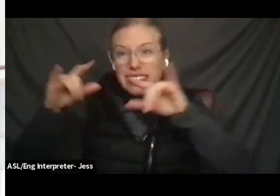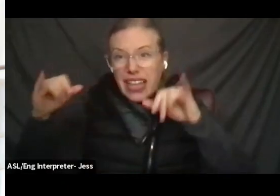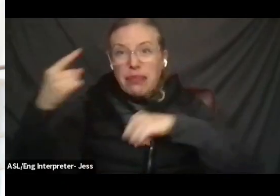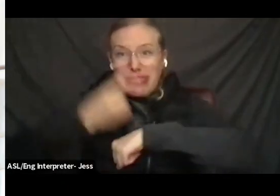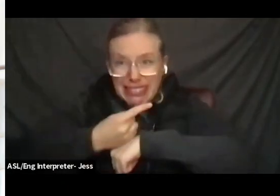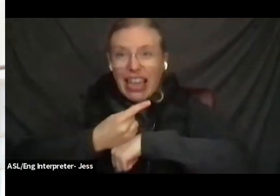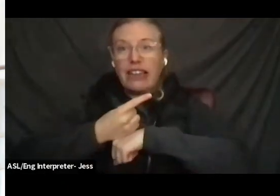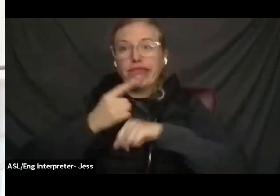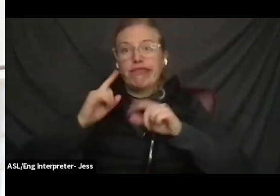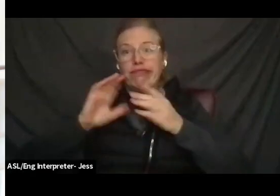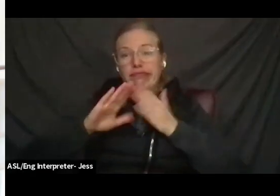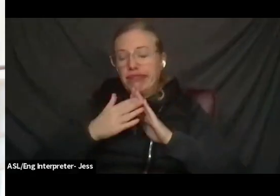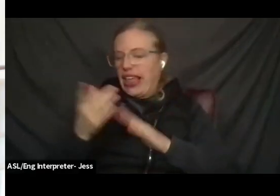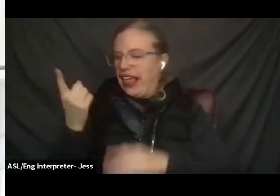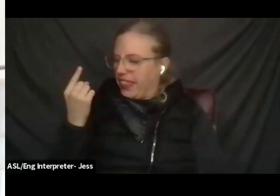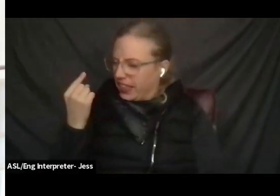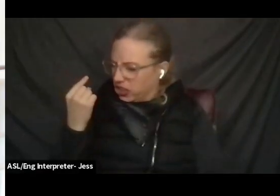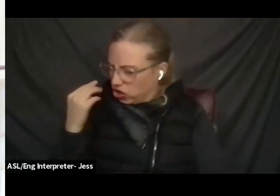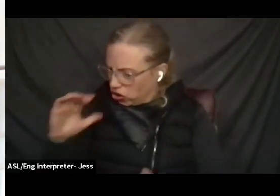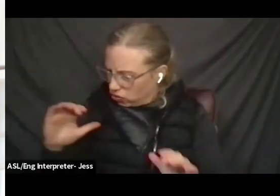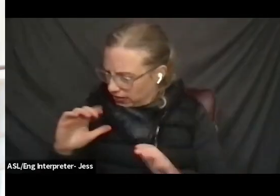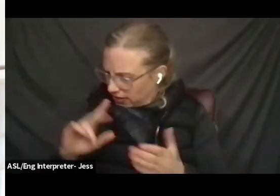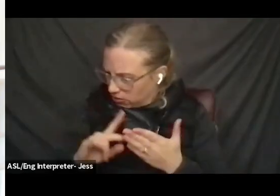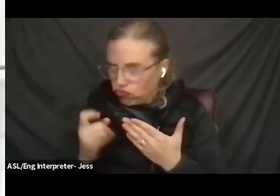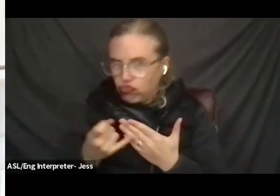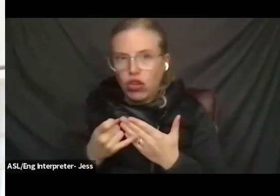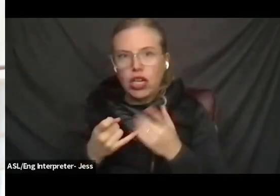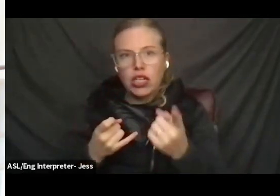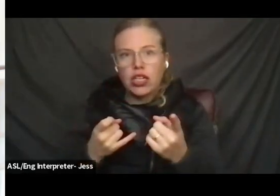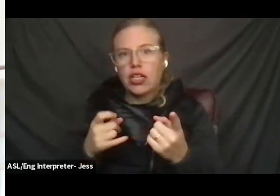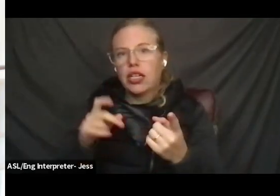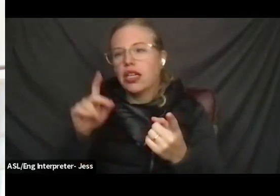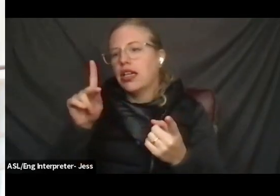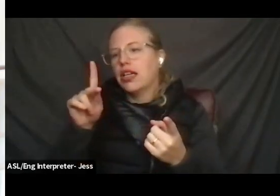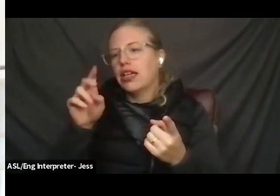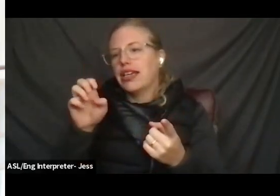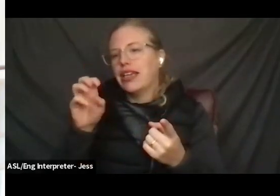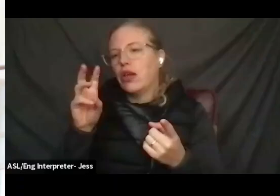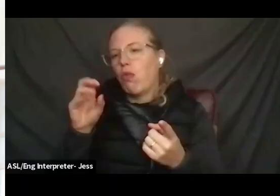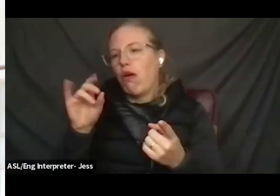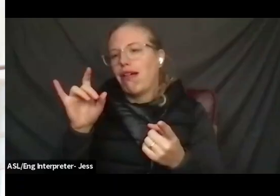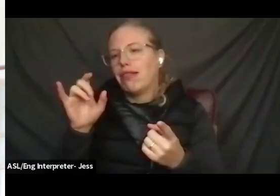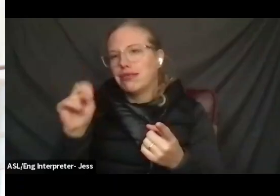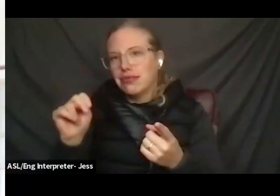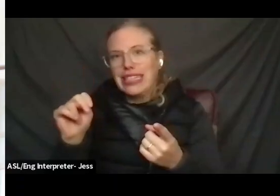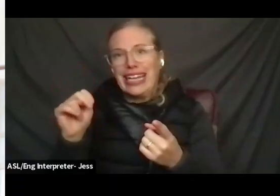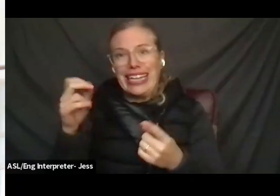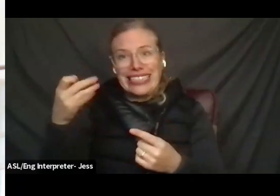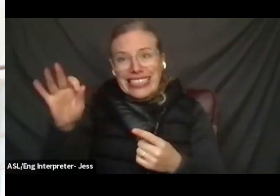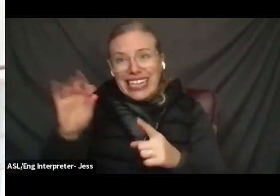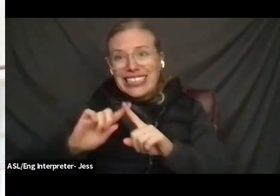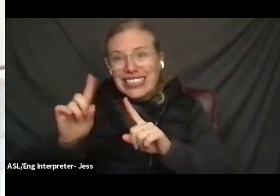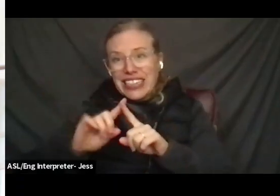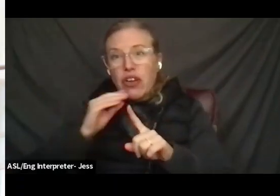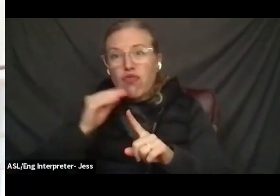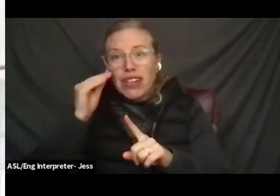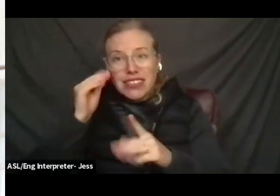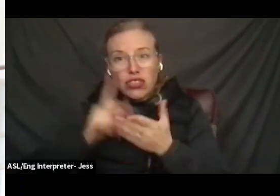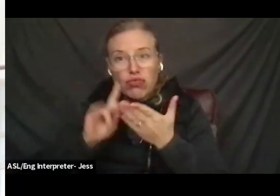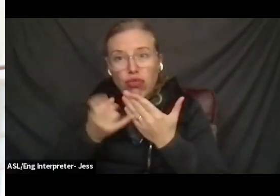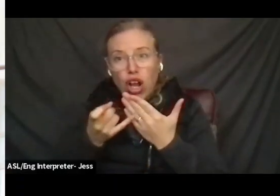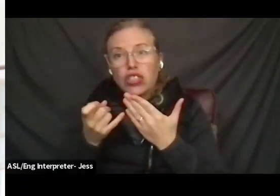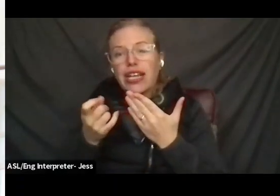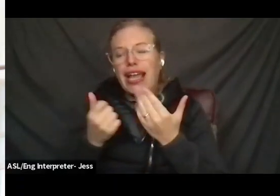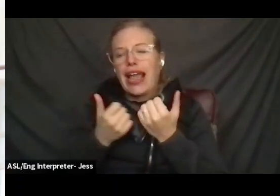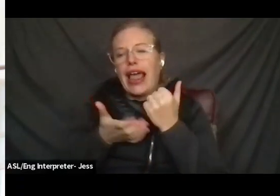community. Last year, we did this project in Keewatin, and we did 19 residential projects, and we